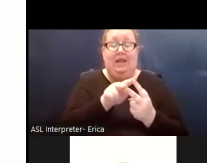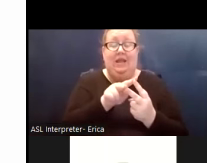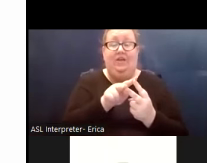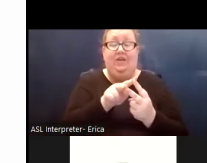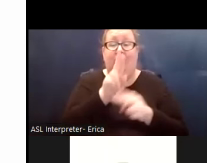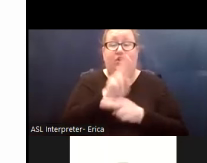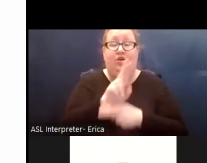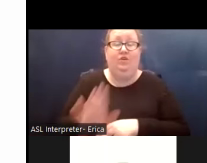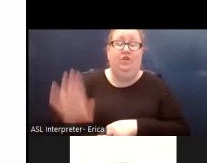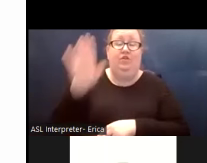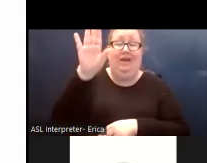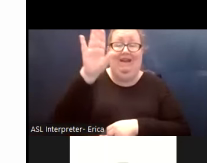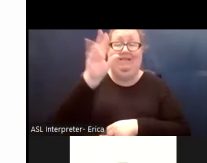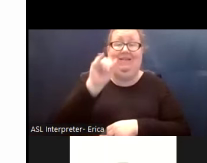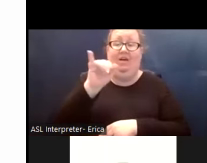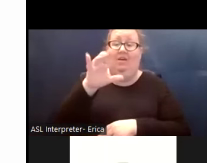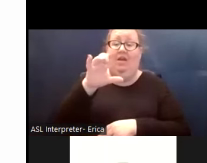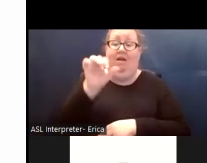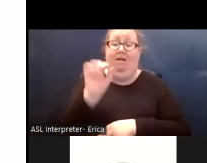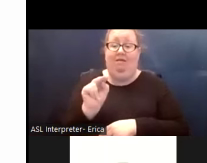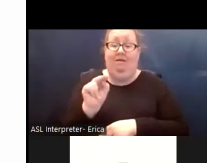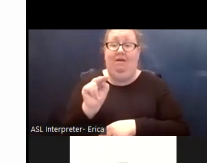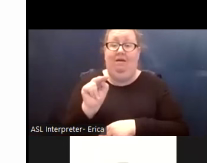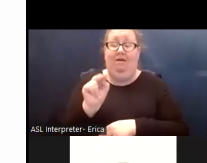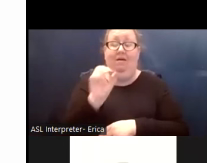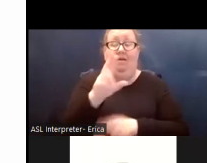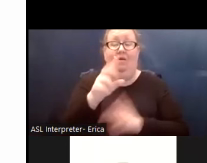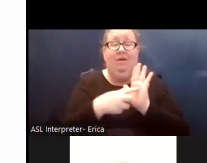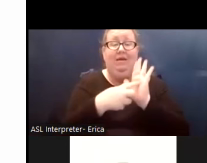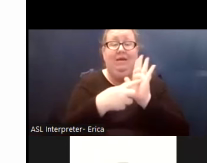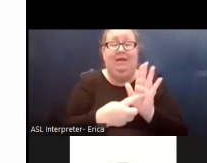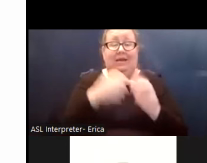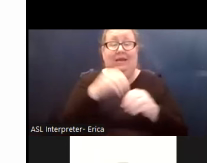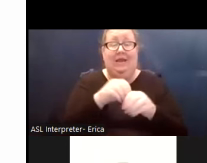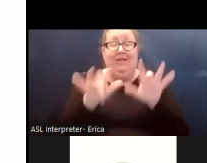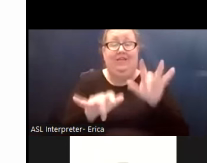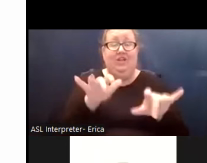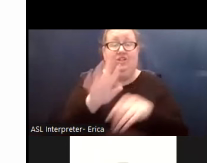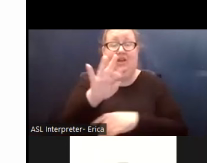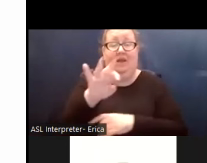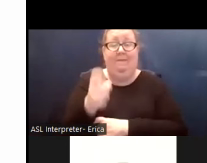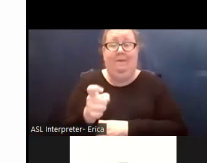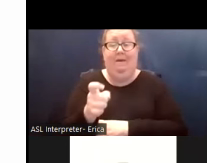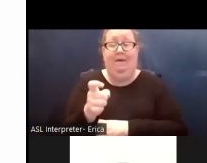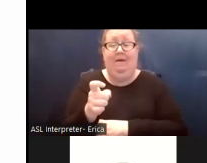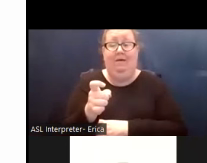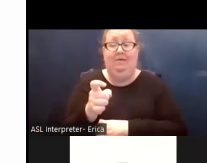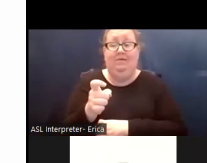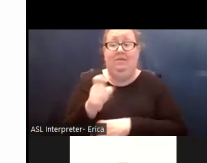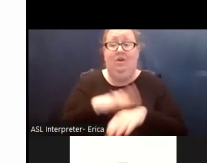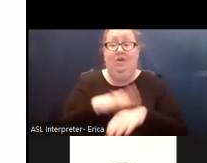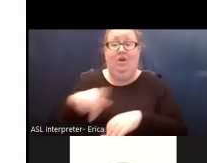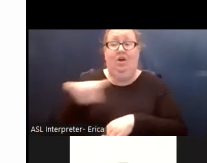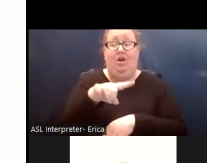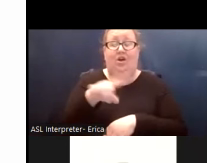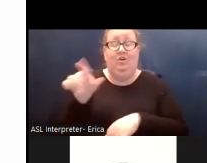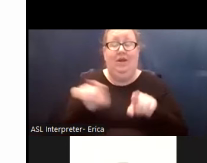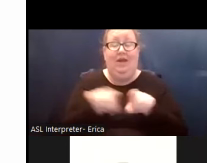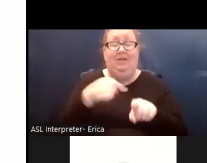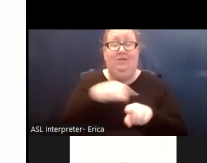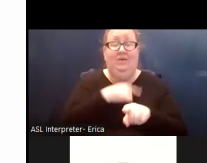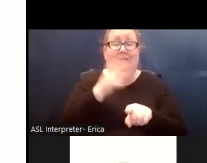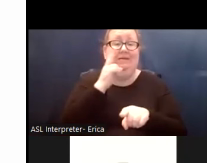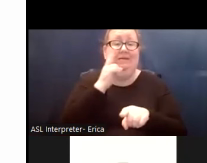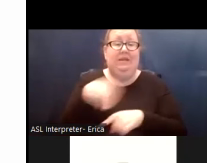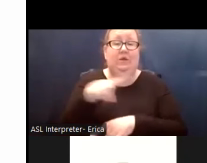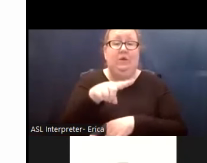hand icon or indicate in the chat box. We will call on you as we see you, and